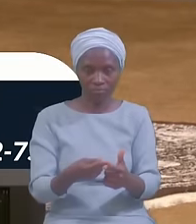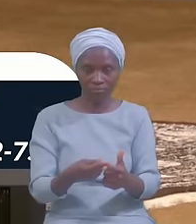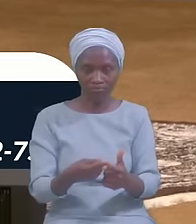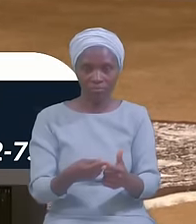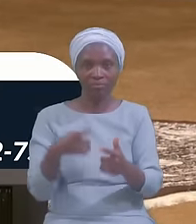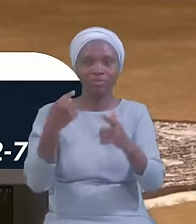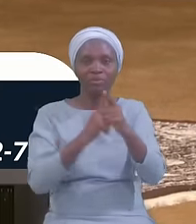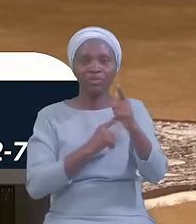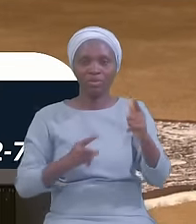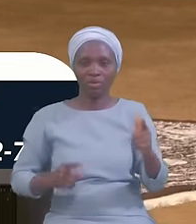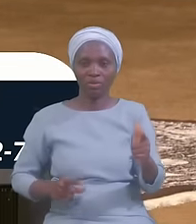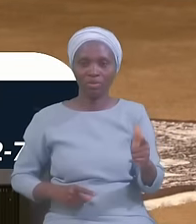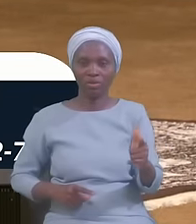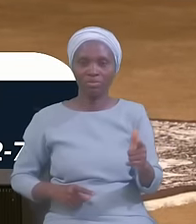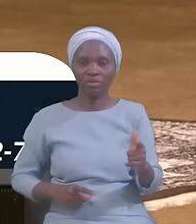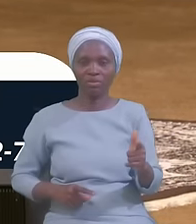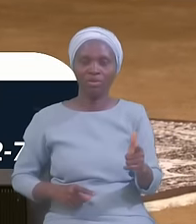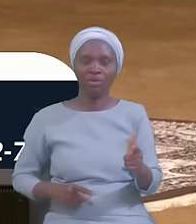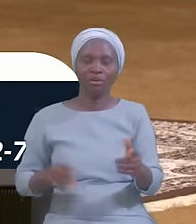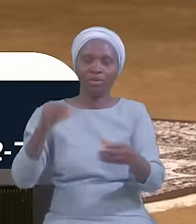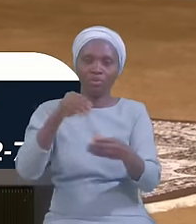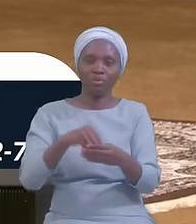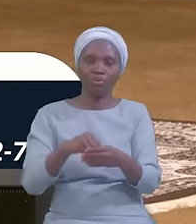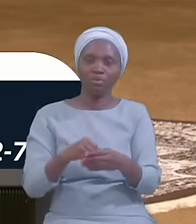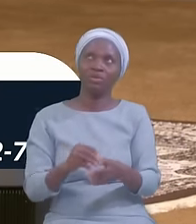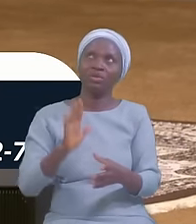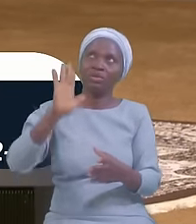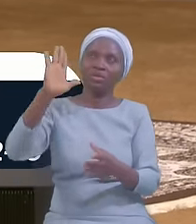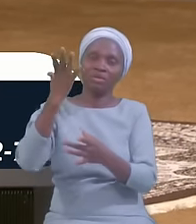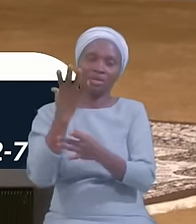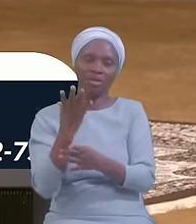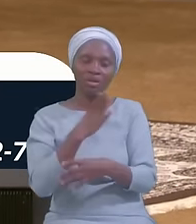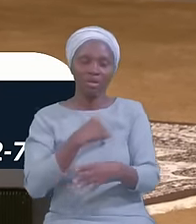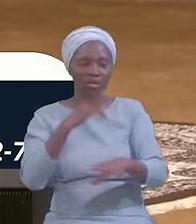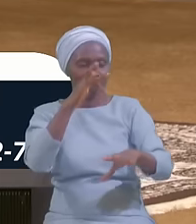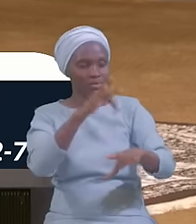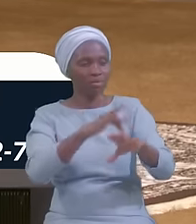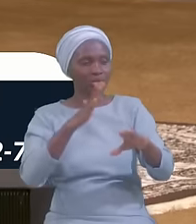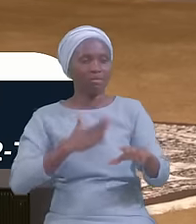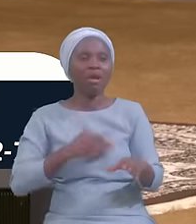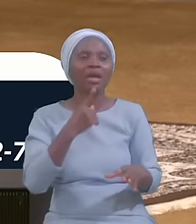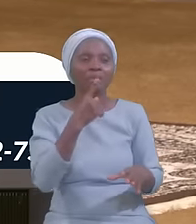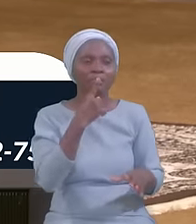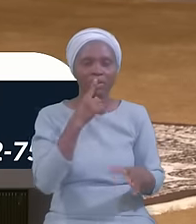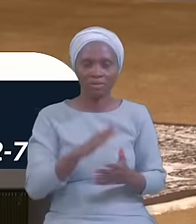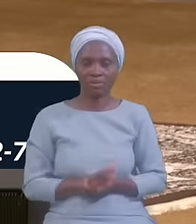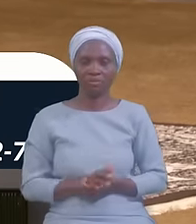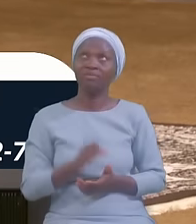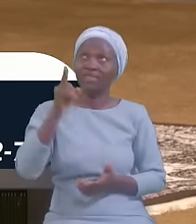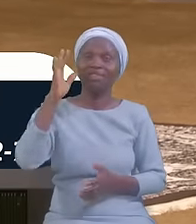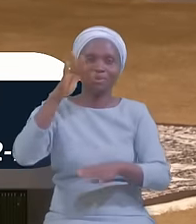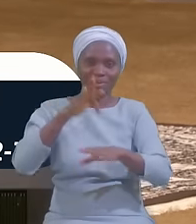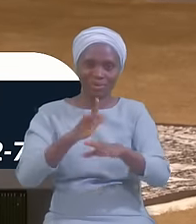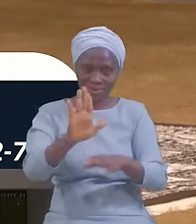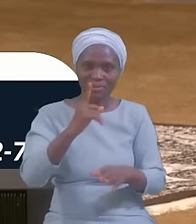the Lord put forth his hand and touched my mouth. He'll touch your